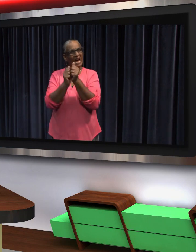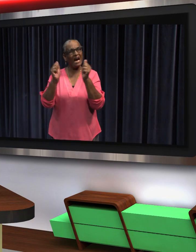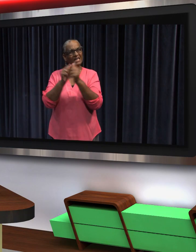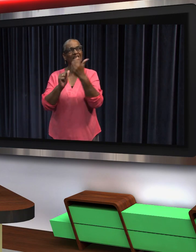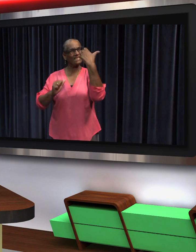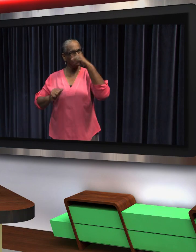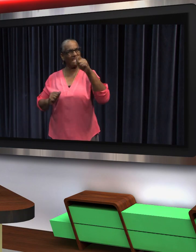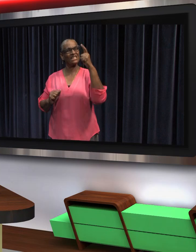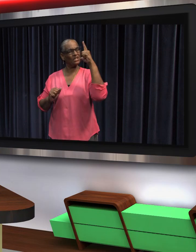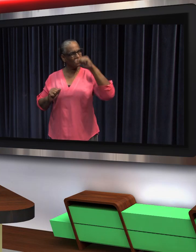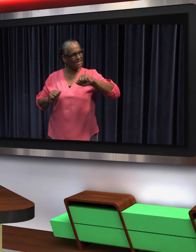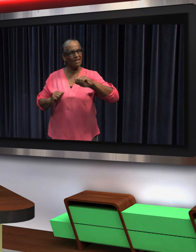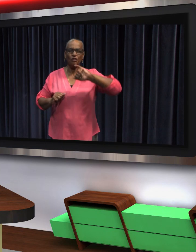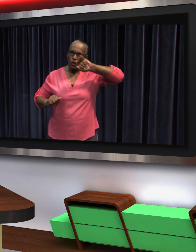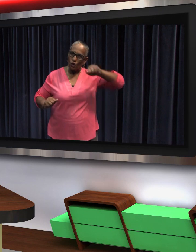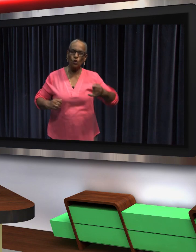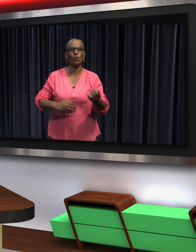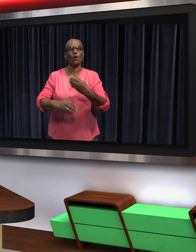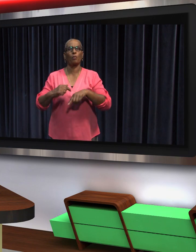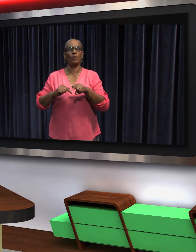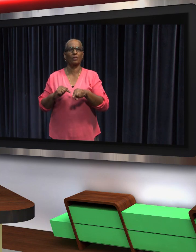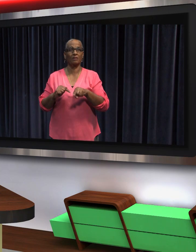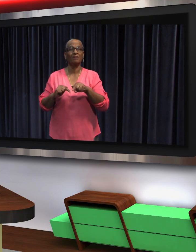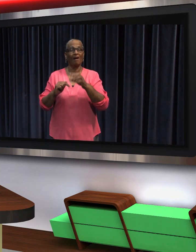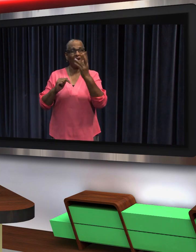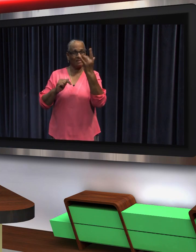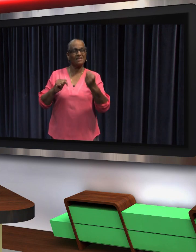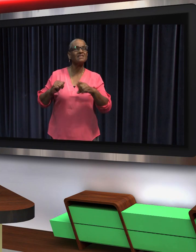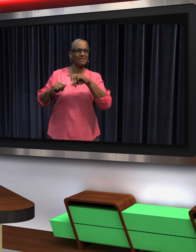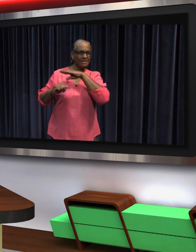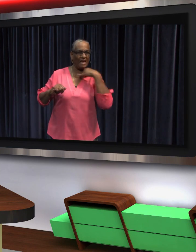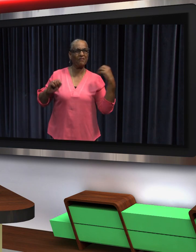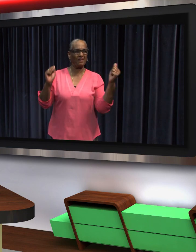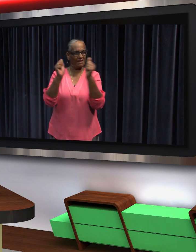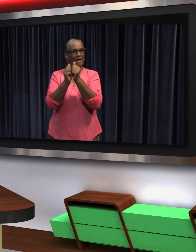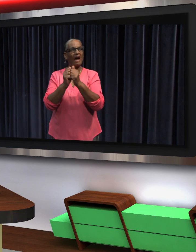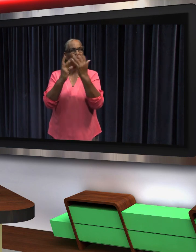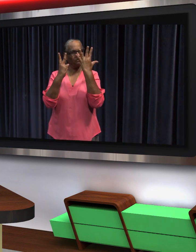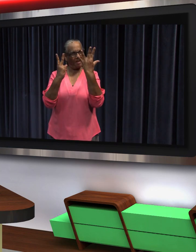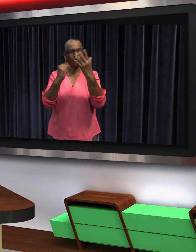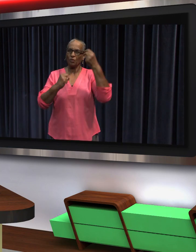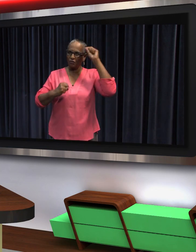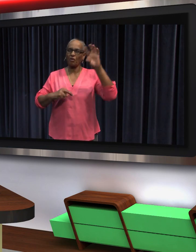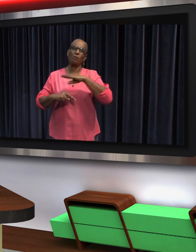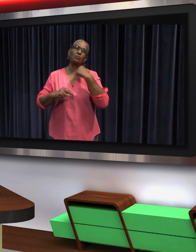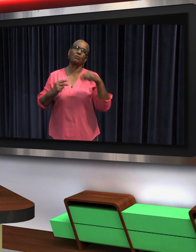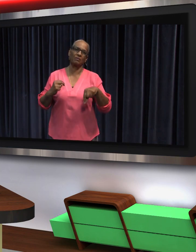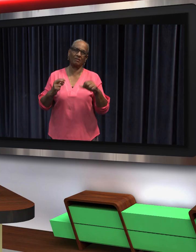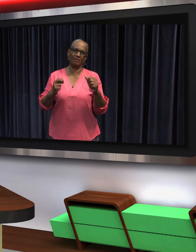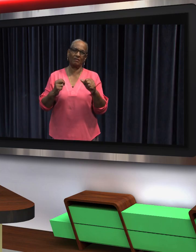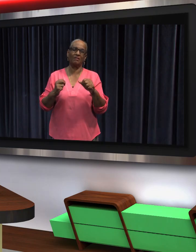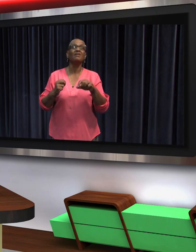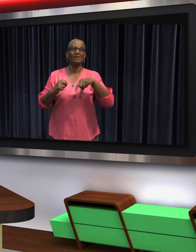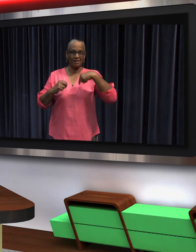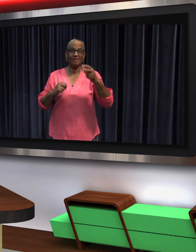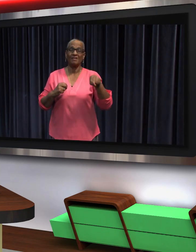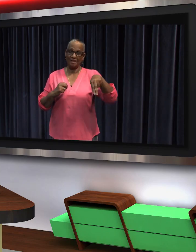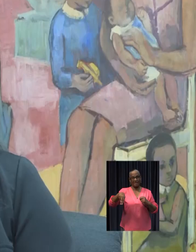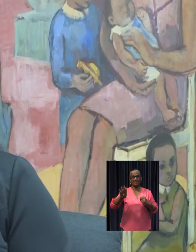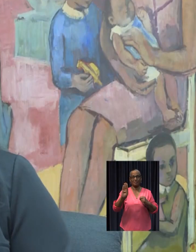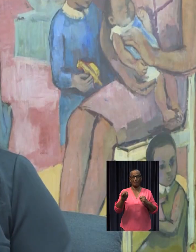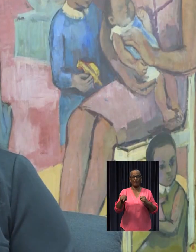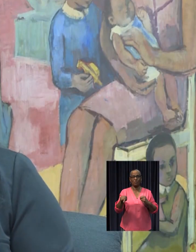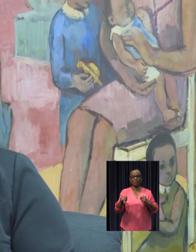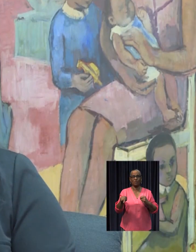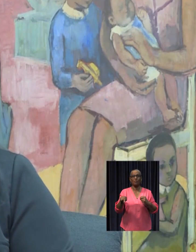to 70 new cases every year. From this number, 25 women die each year. According to